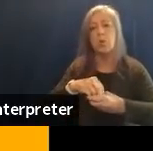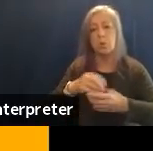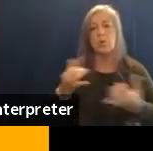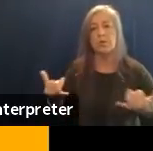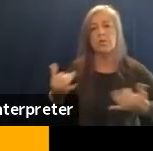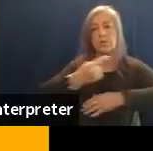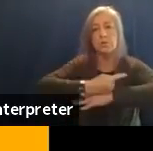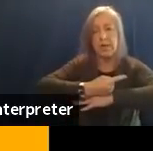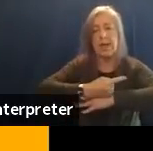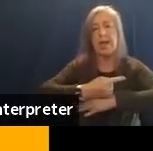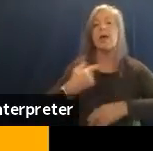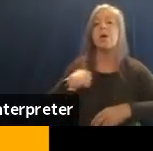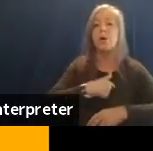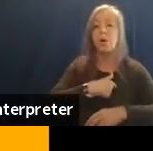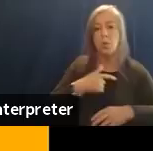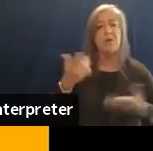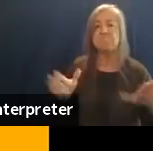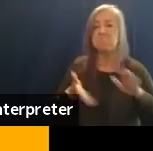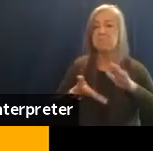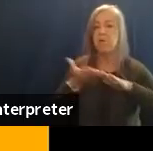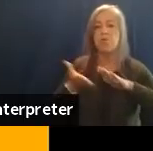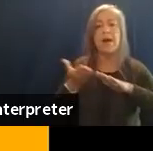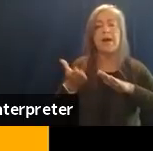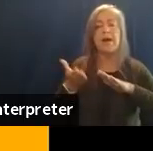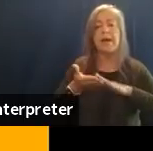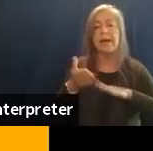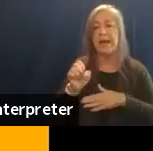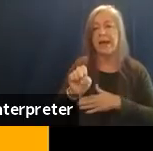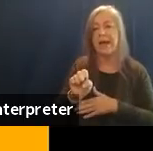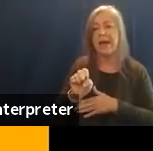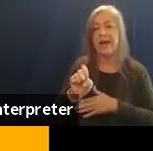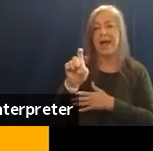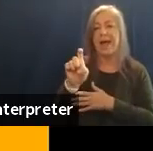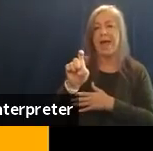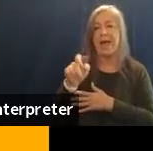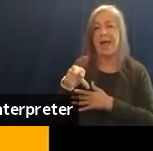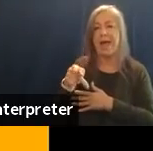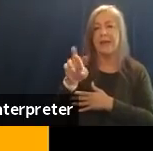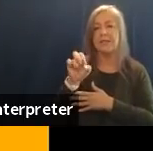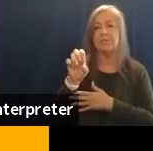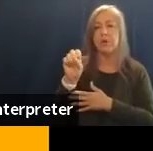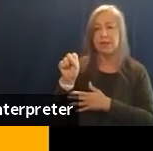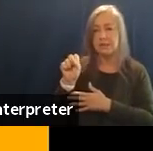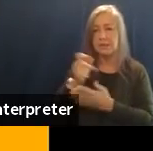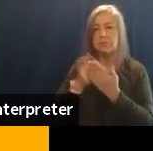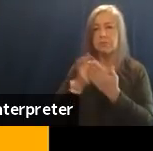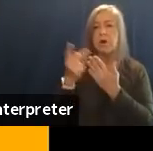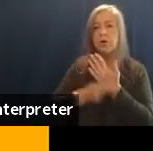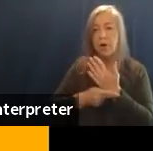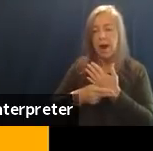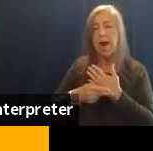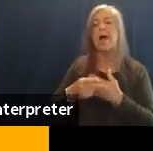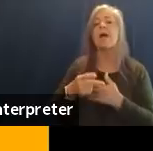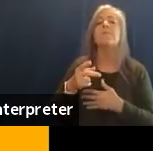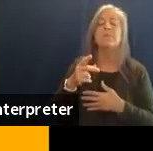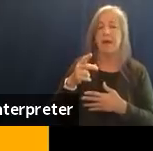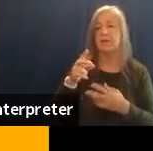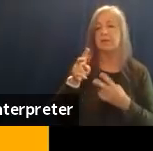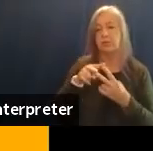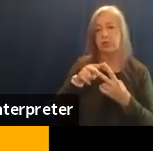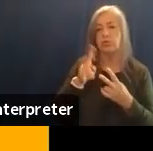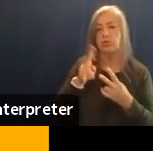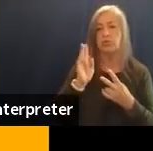March, very successfully with our students at being located at Roosevelt and Finch Elementary.